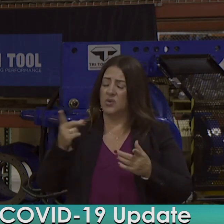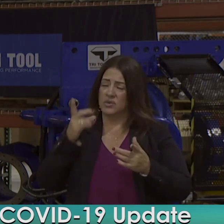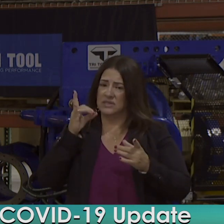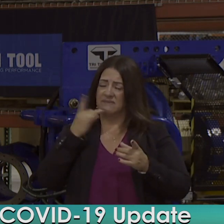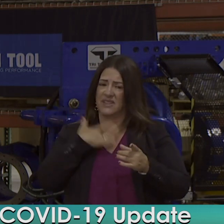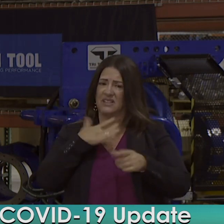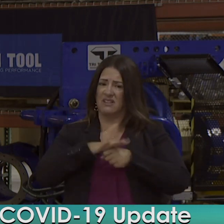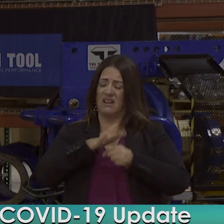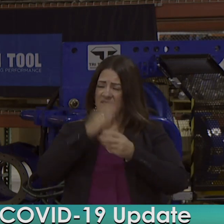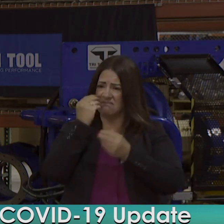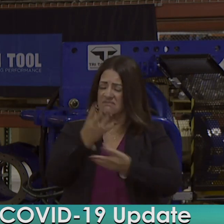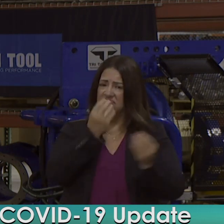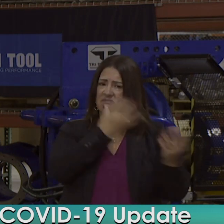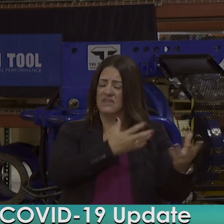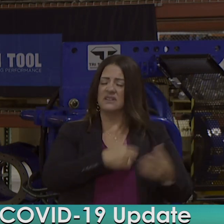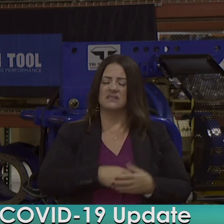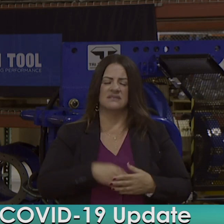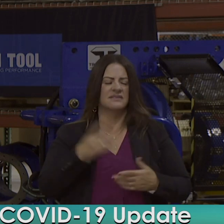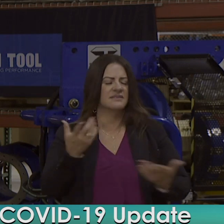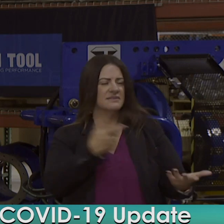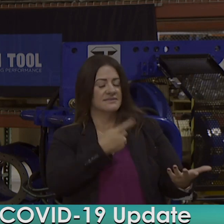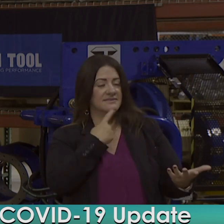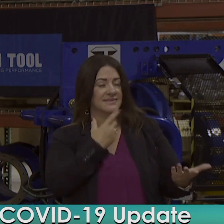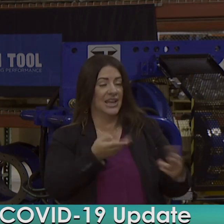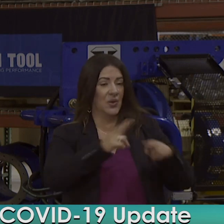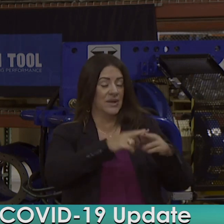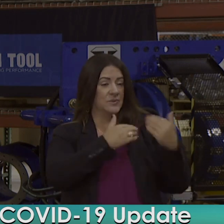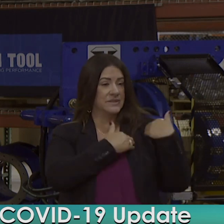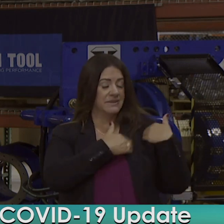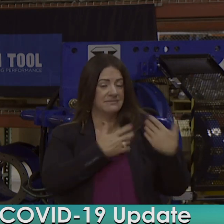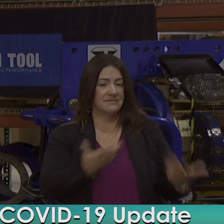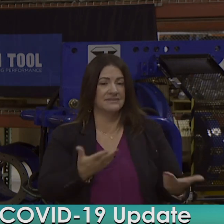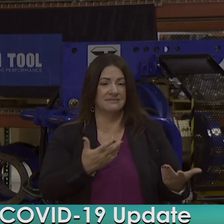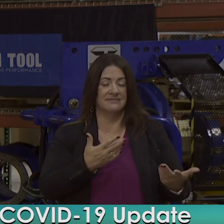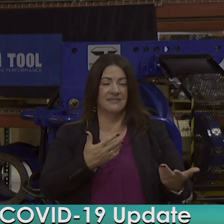responsibility. I don't know that I could repeat what I just repeated